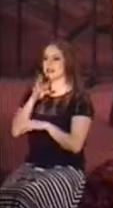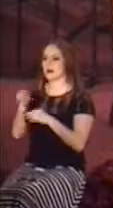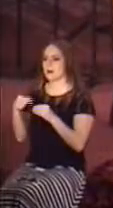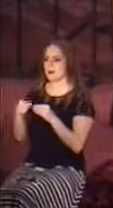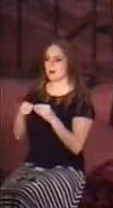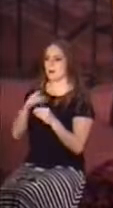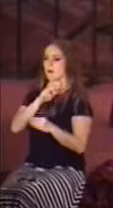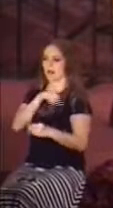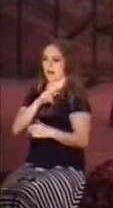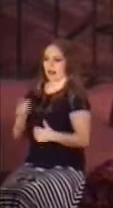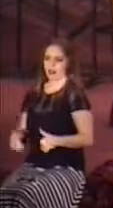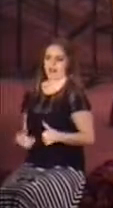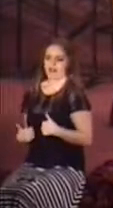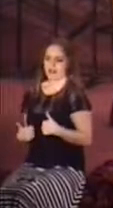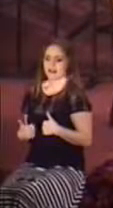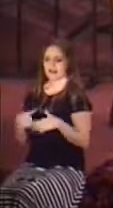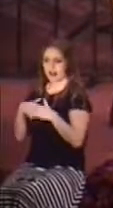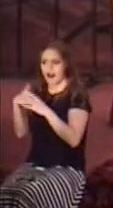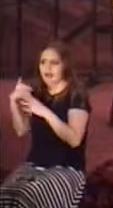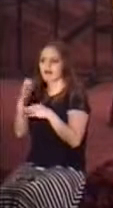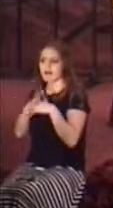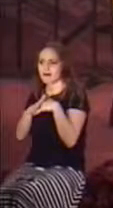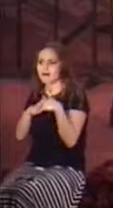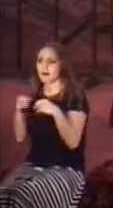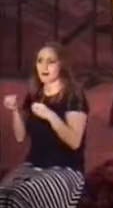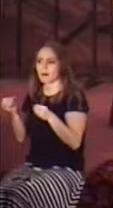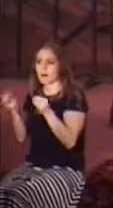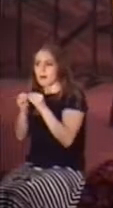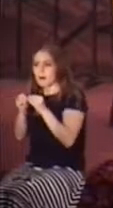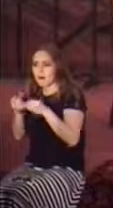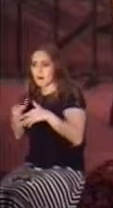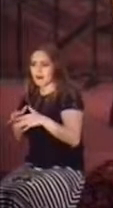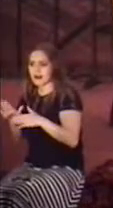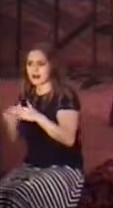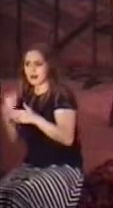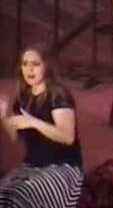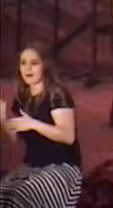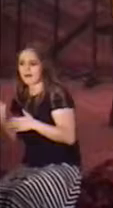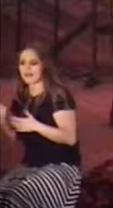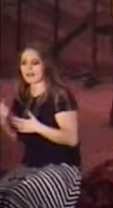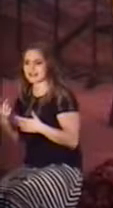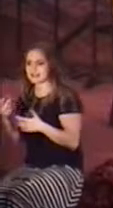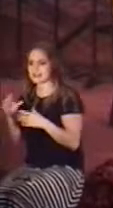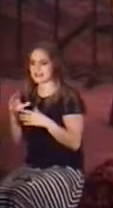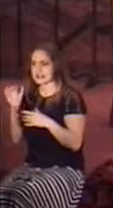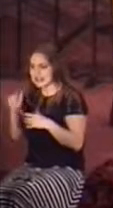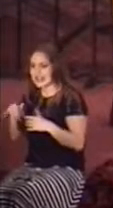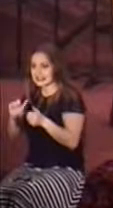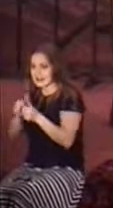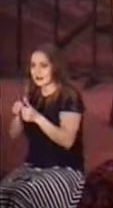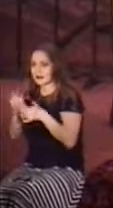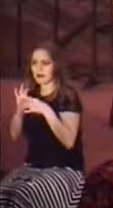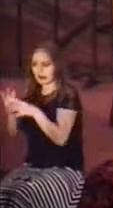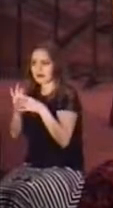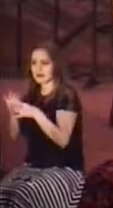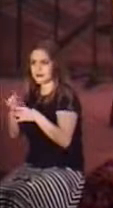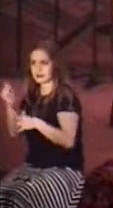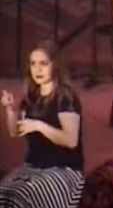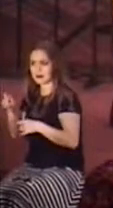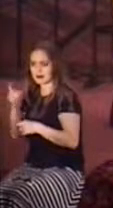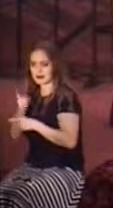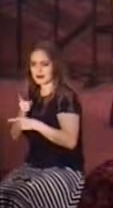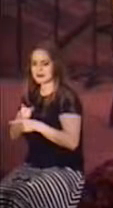life, and so it's rather comfortable in more ways than one. And so that's how relationships should be, shouldn't they? And this past